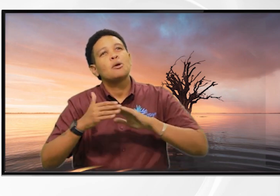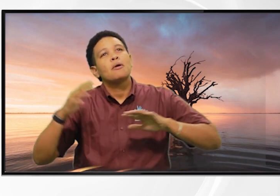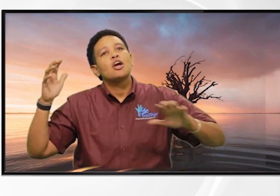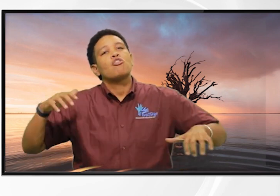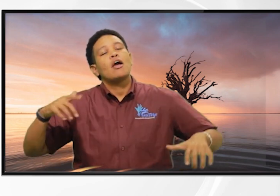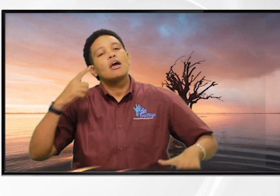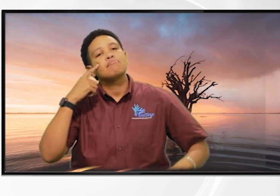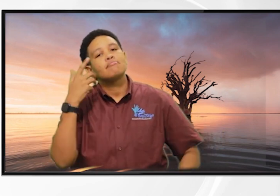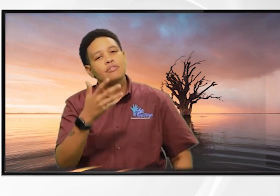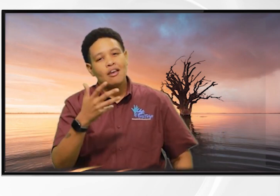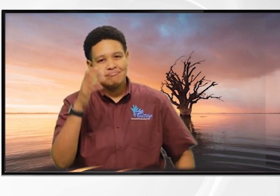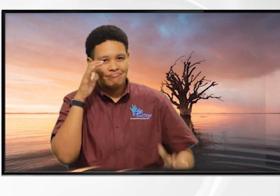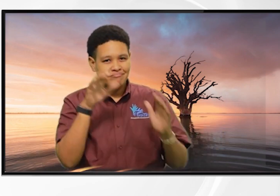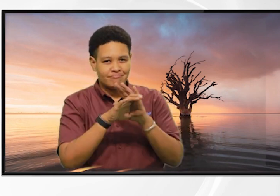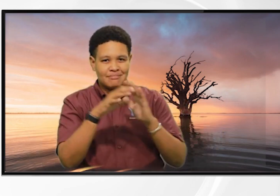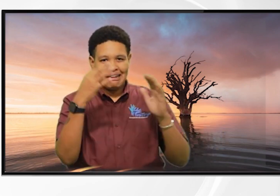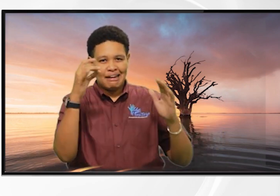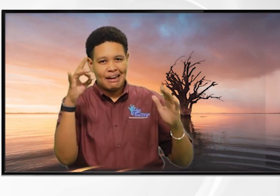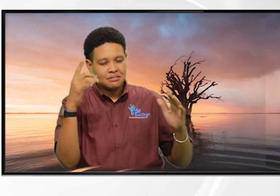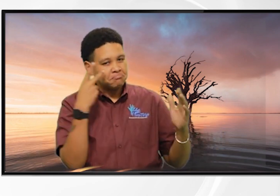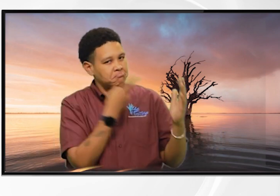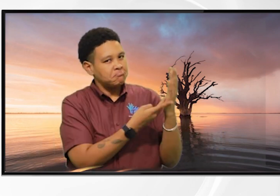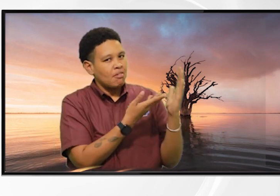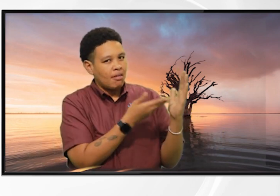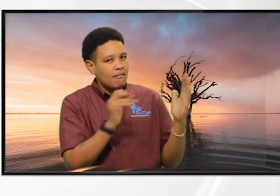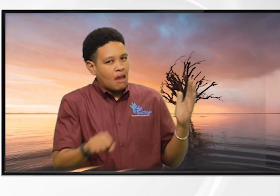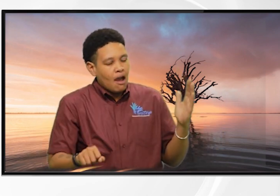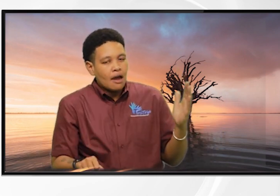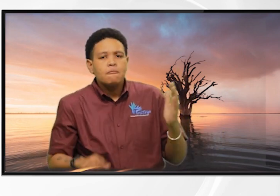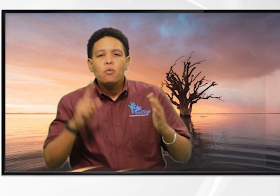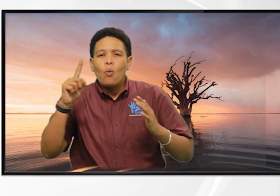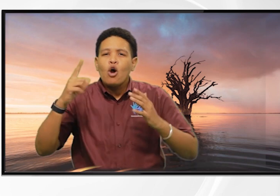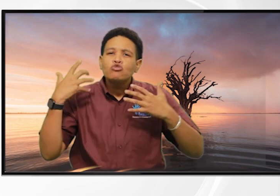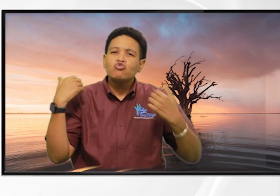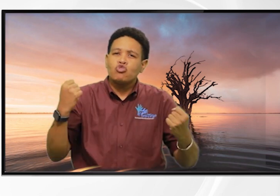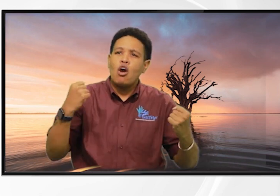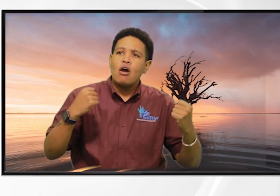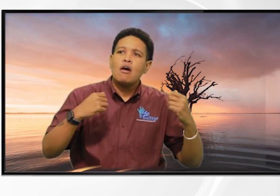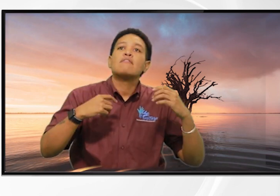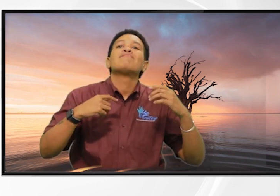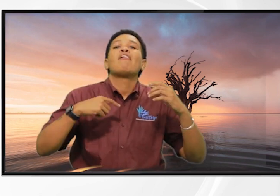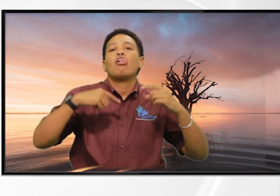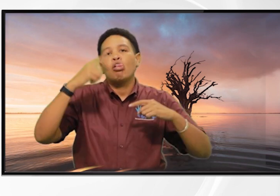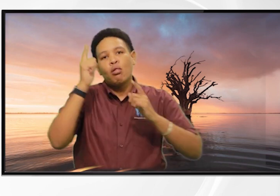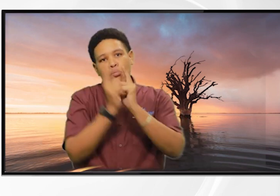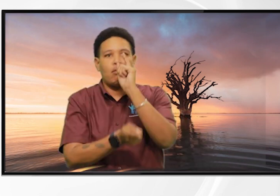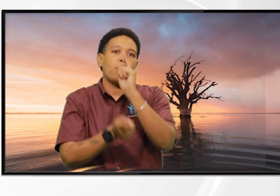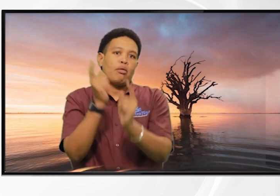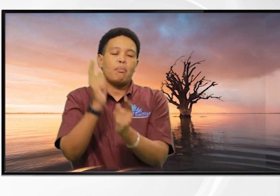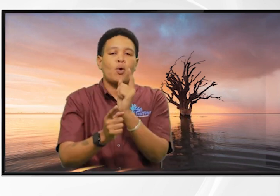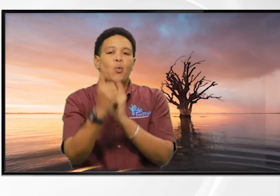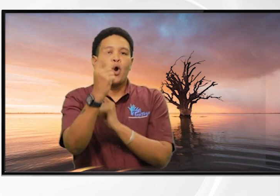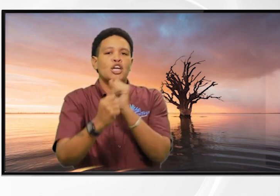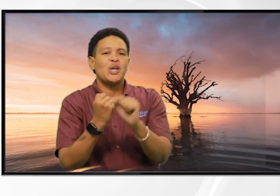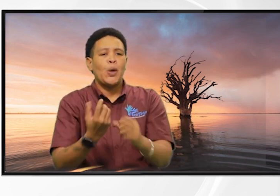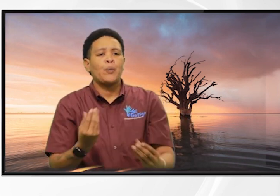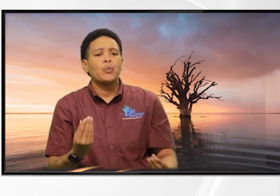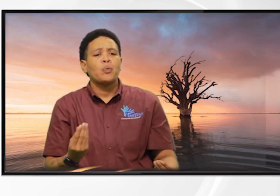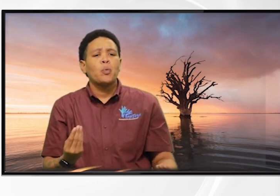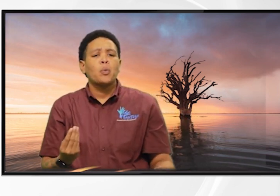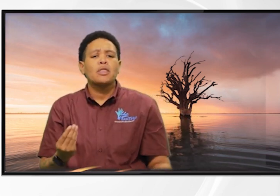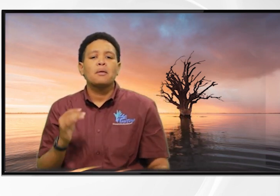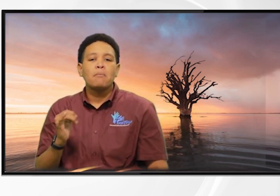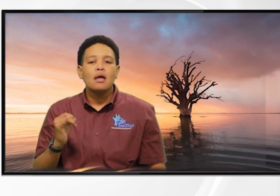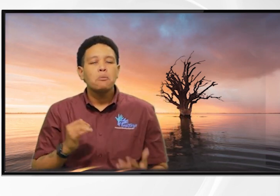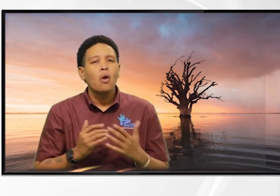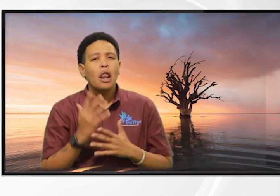18. There are strong fluctuations, with one year being very wet compared to the following year, which may be